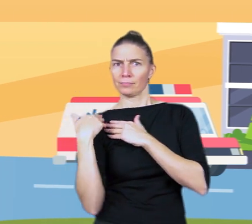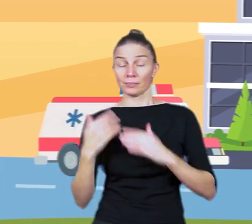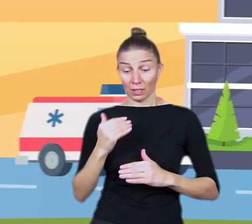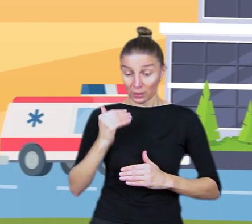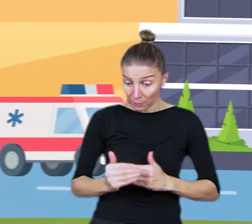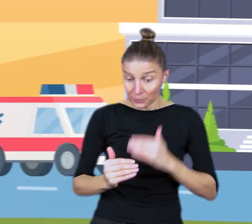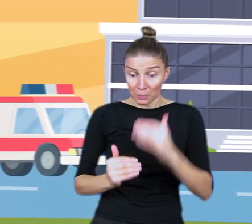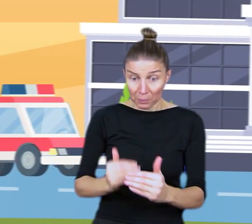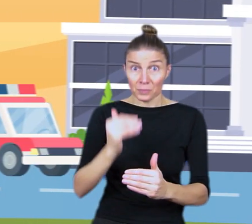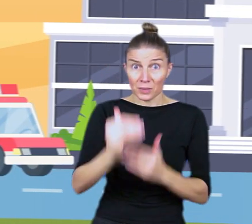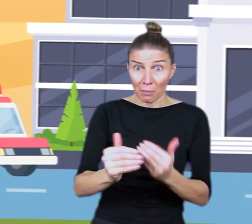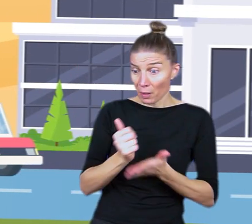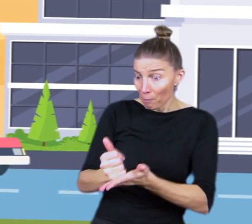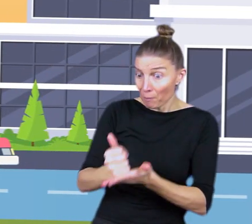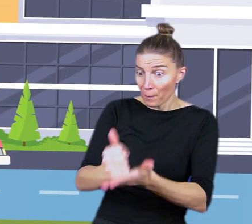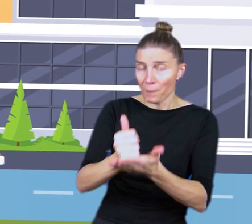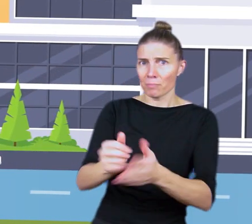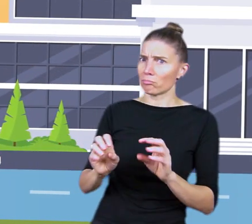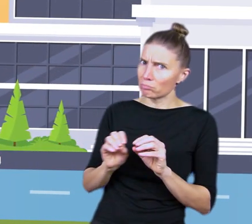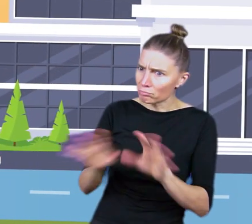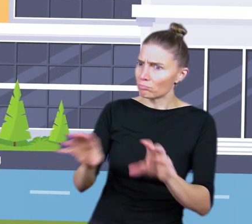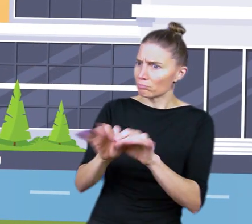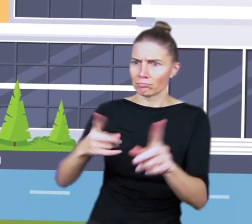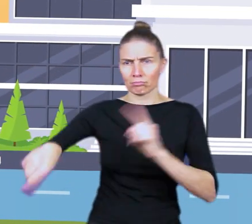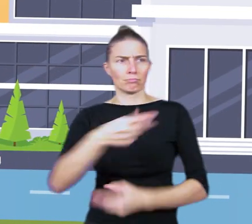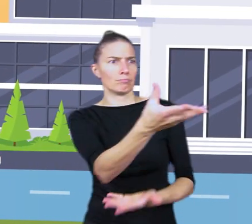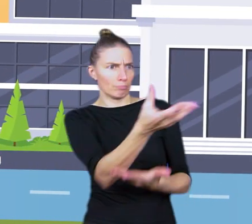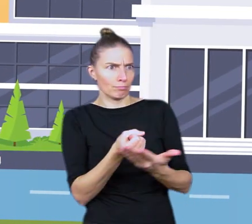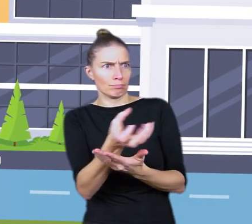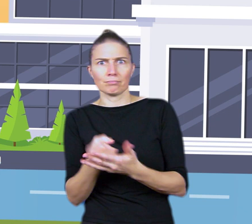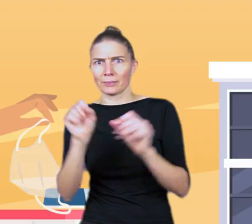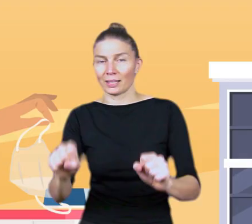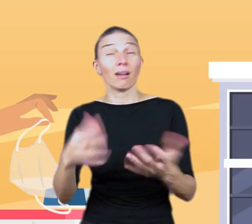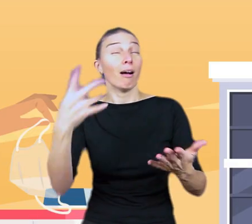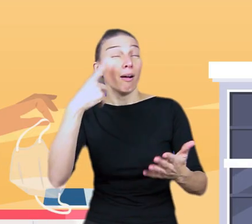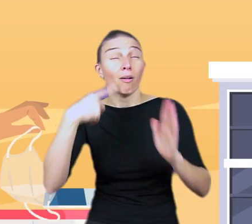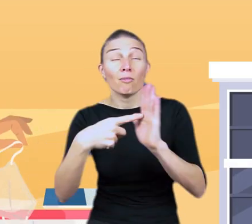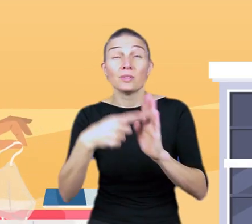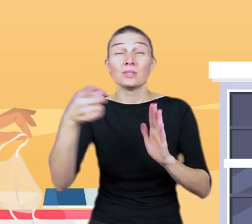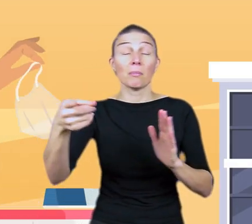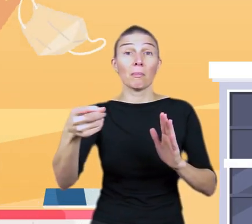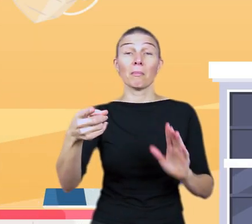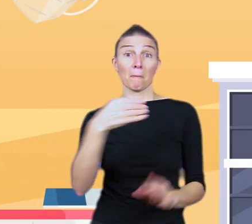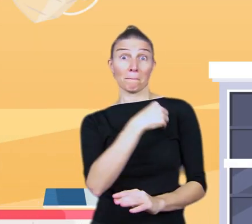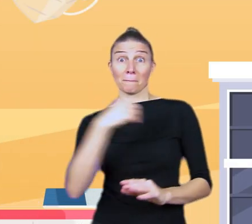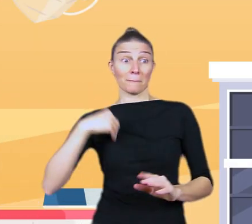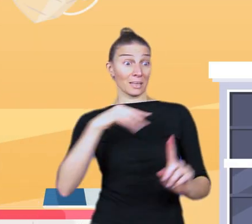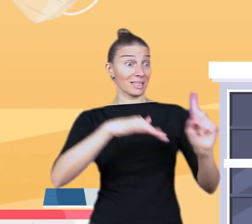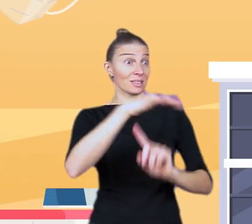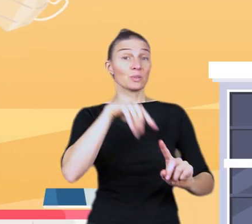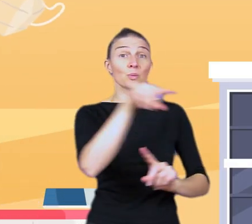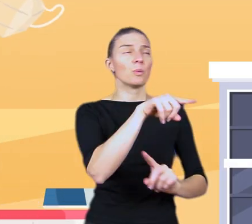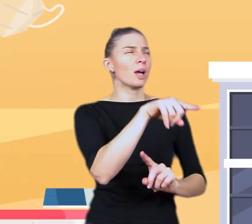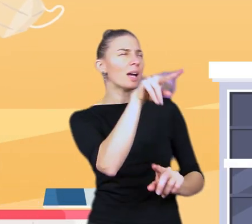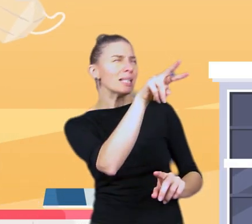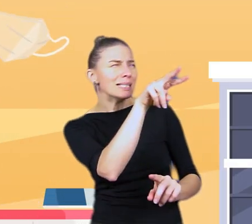and up-to-date information accessible to everyone at each stage of the response. Finally, when it came to interpersonal